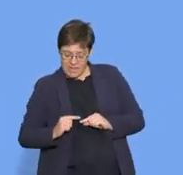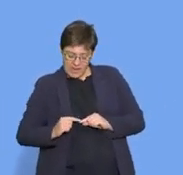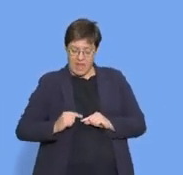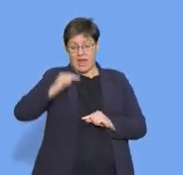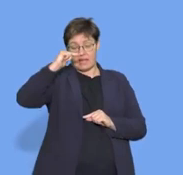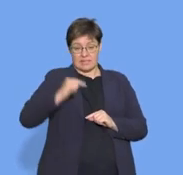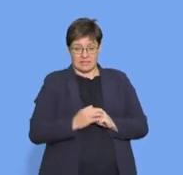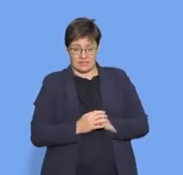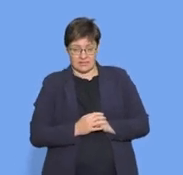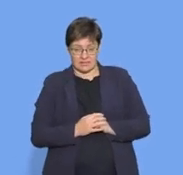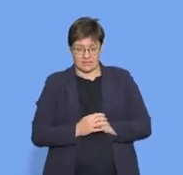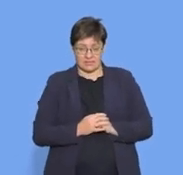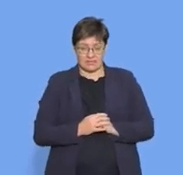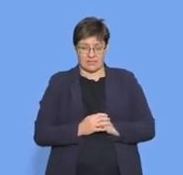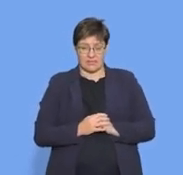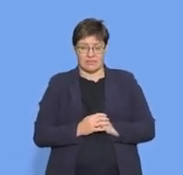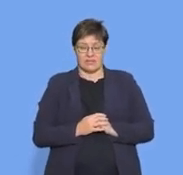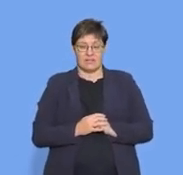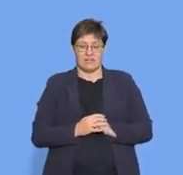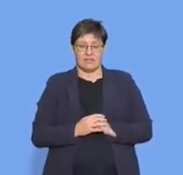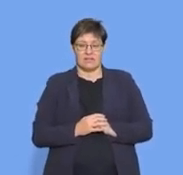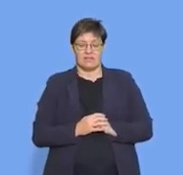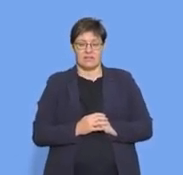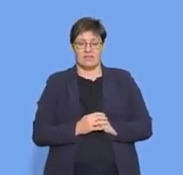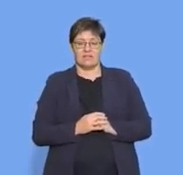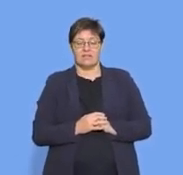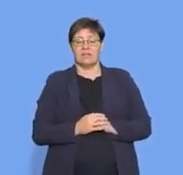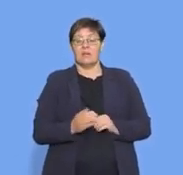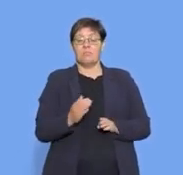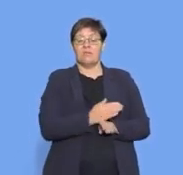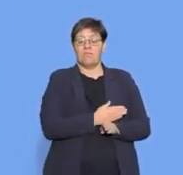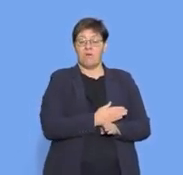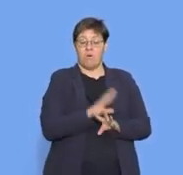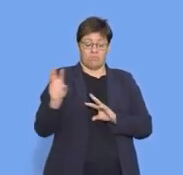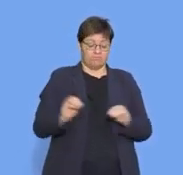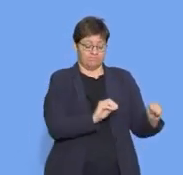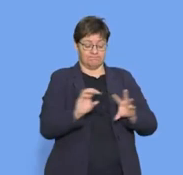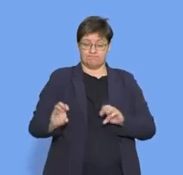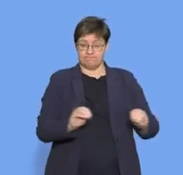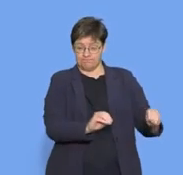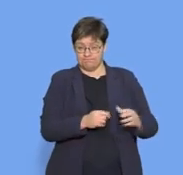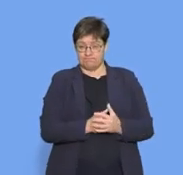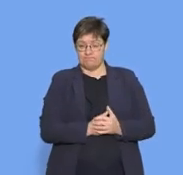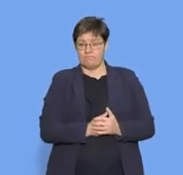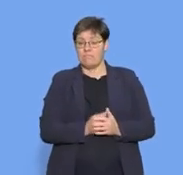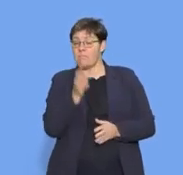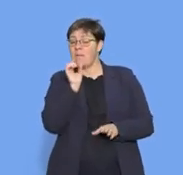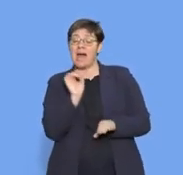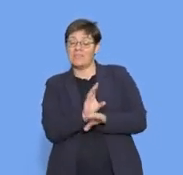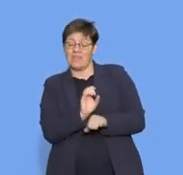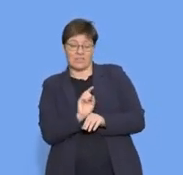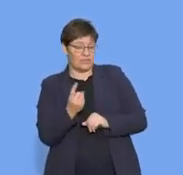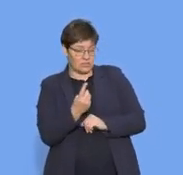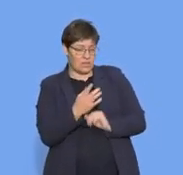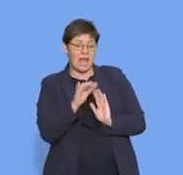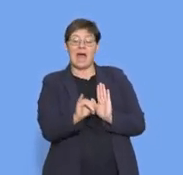the area of the left and the right rectangle. But before I actually start substituting in, my